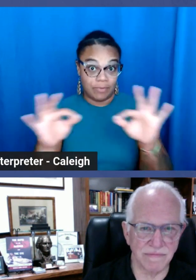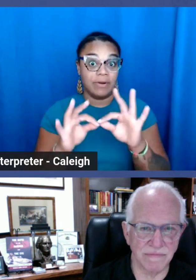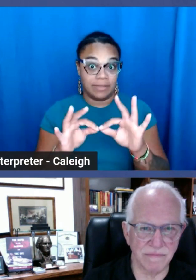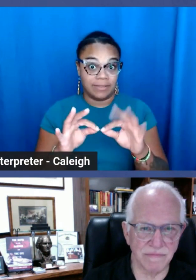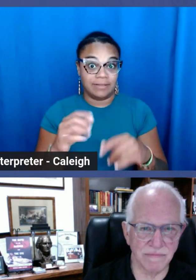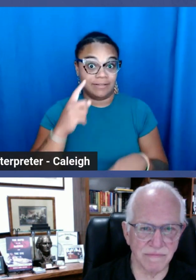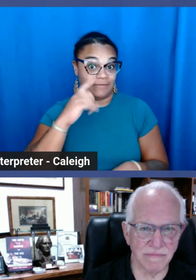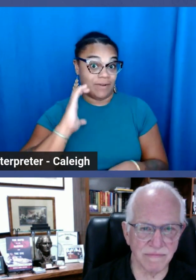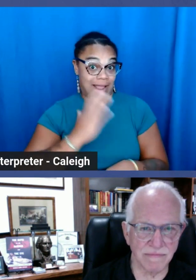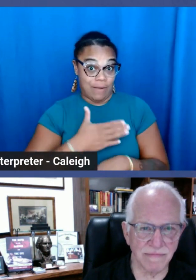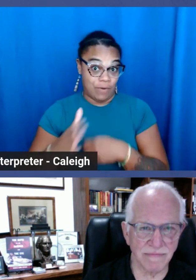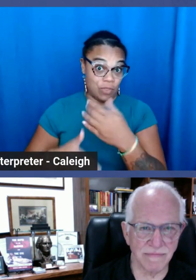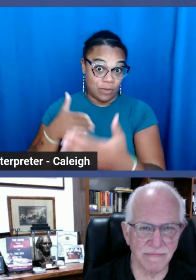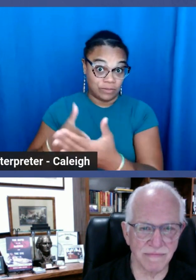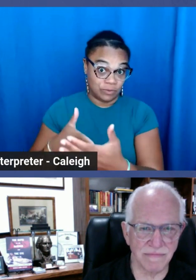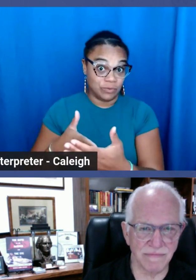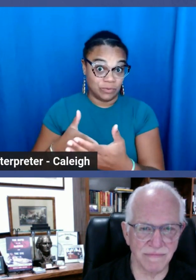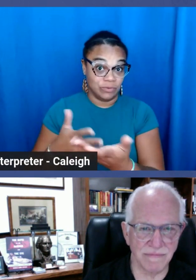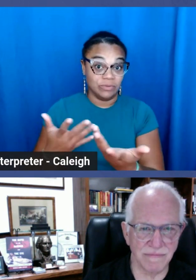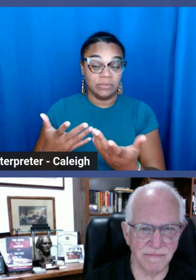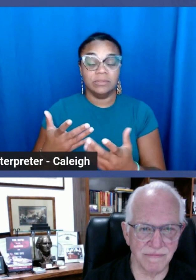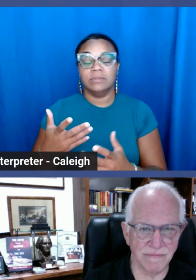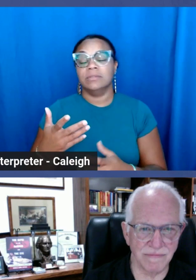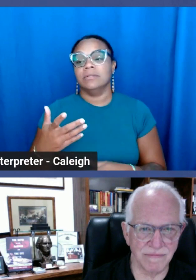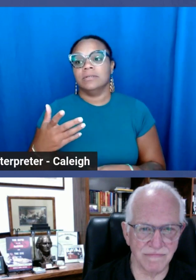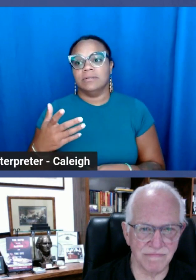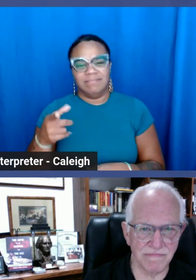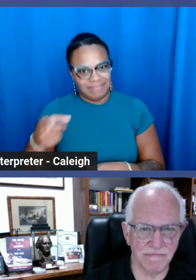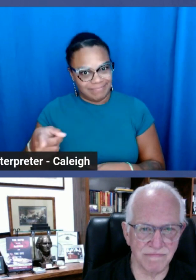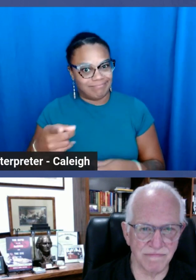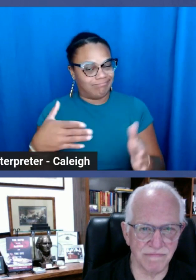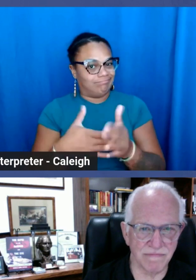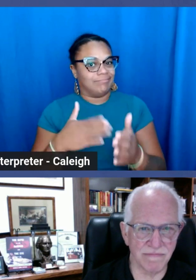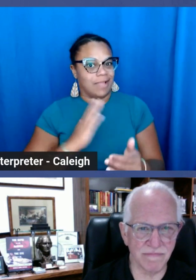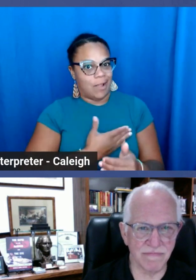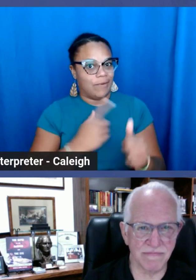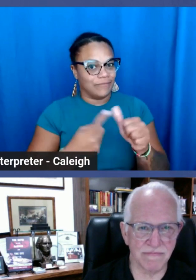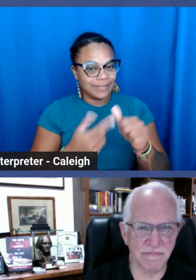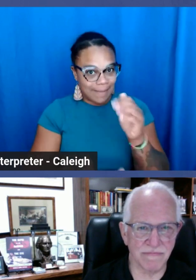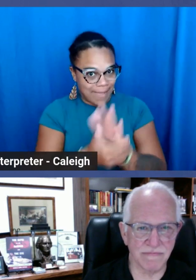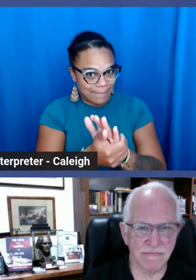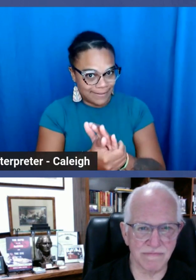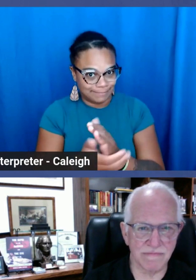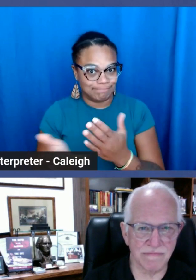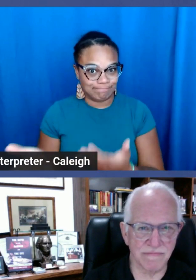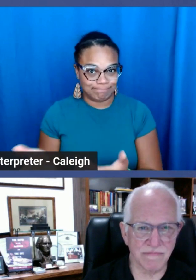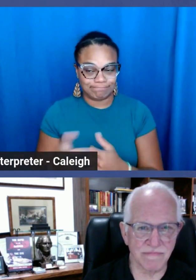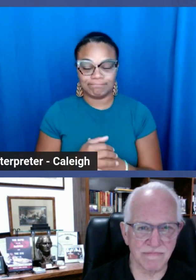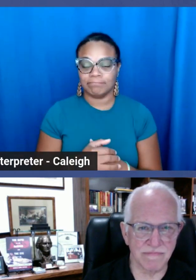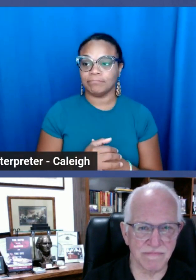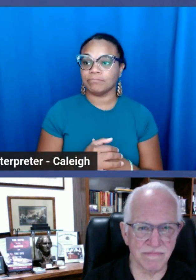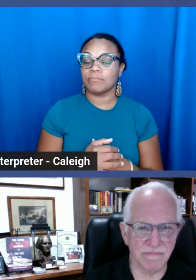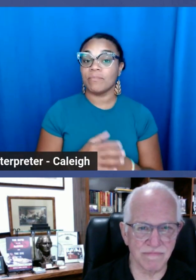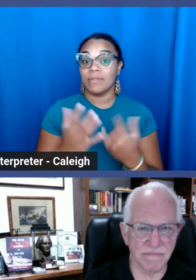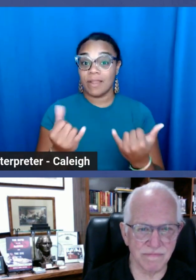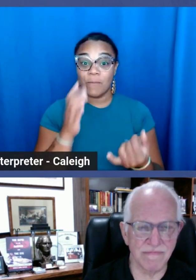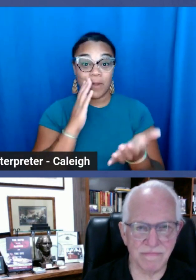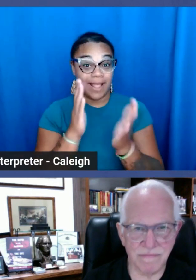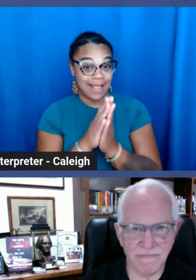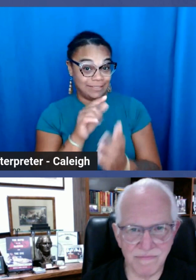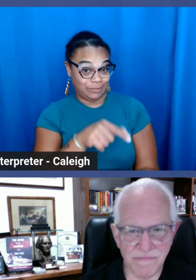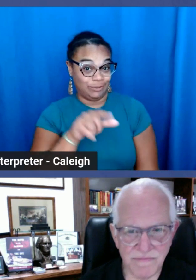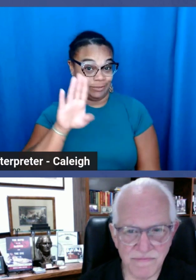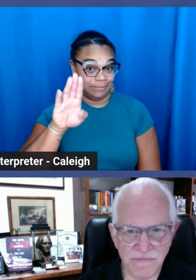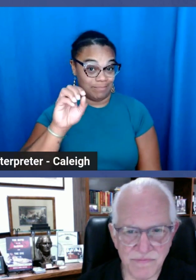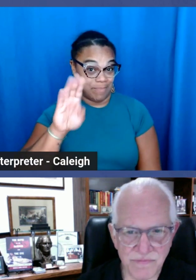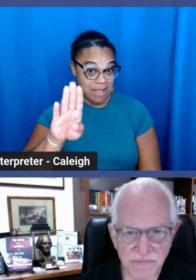our suit, violated our First Amendment. I'm going to ask you, Bob, to